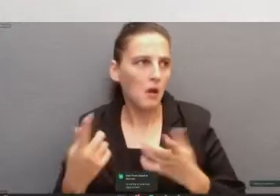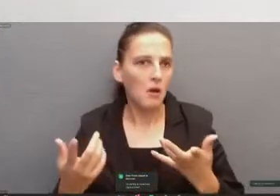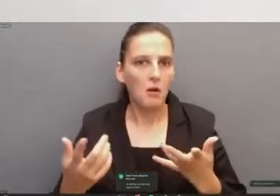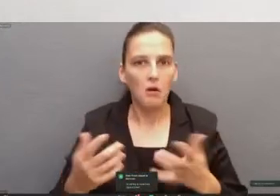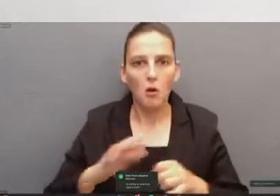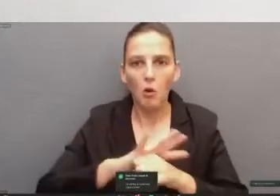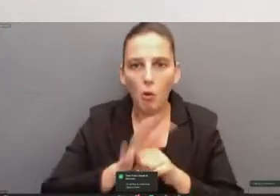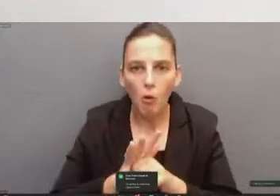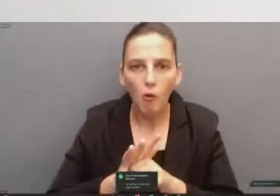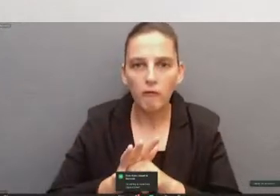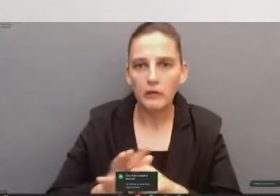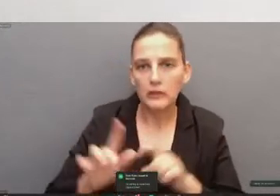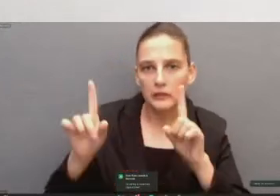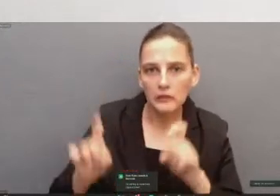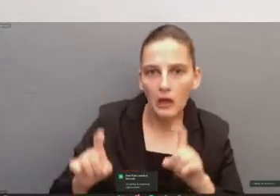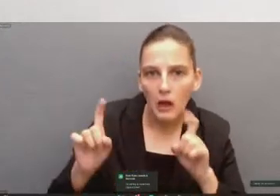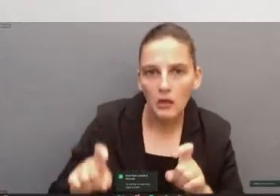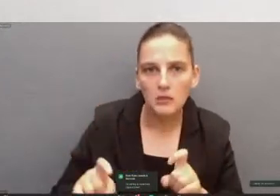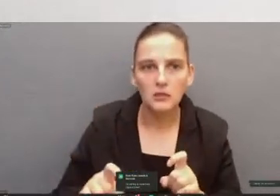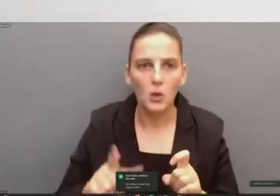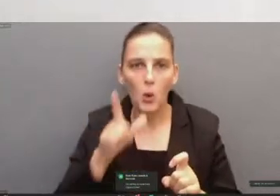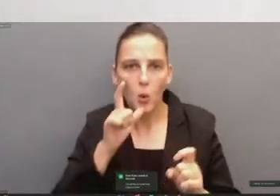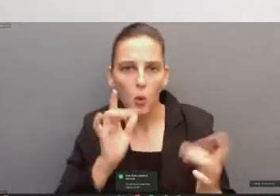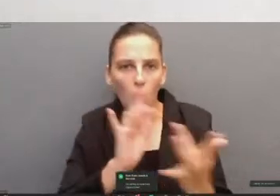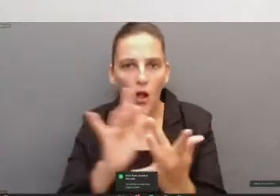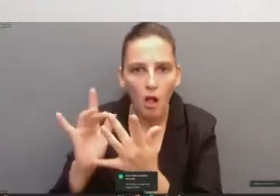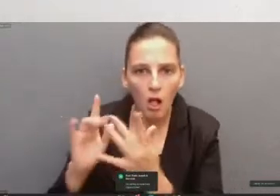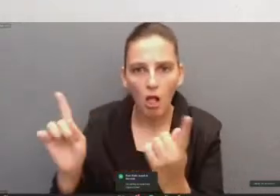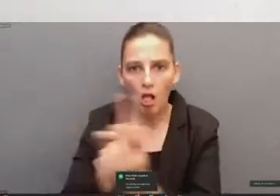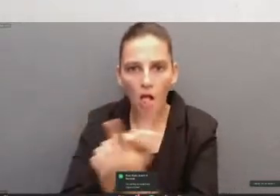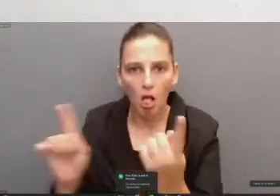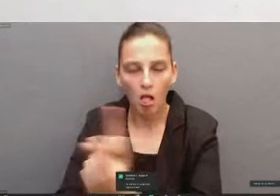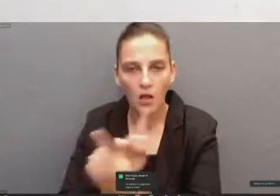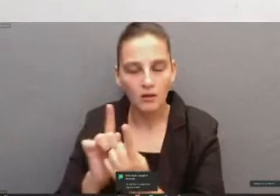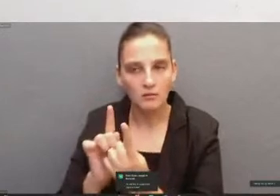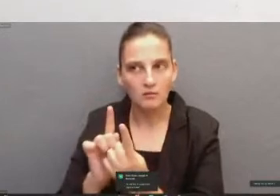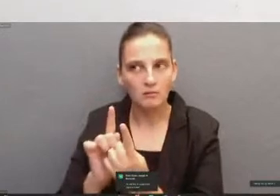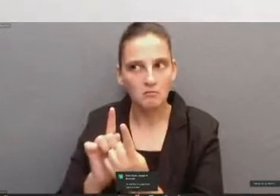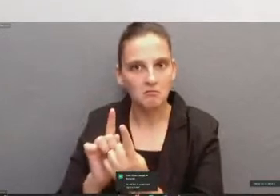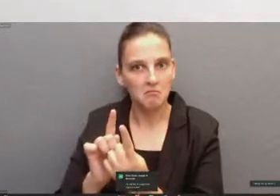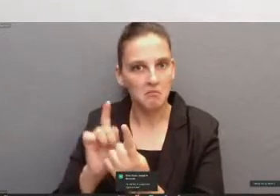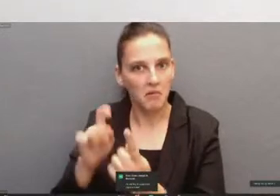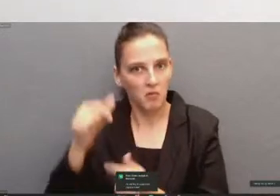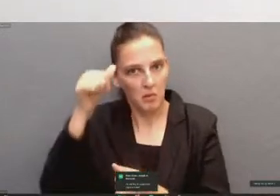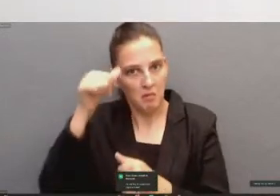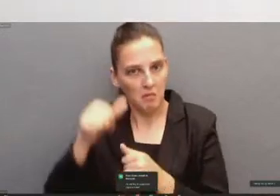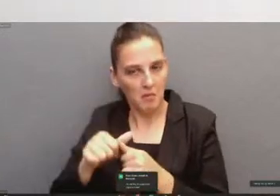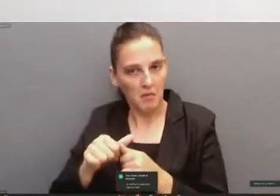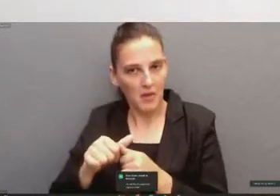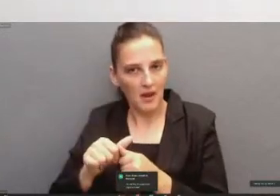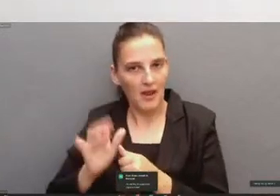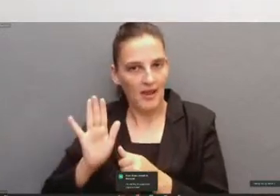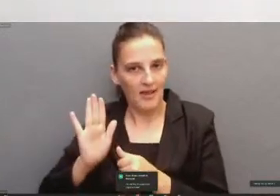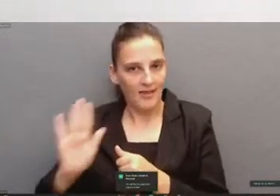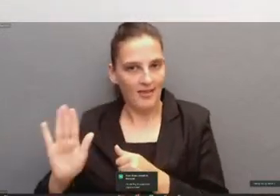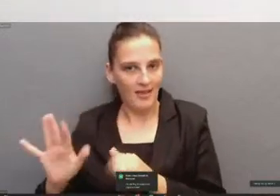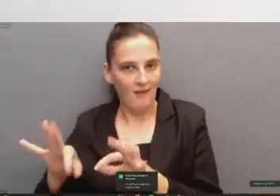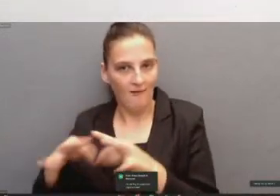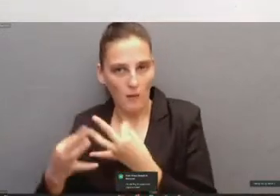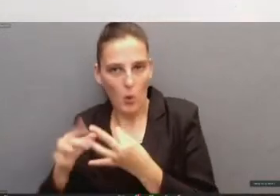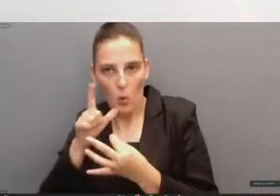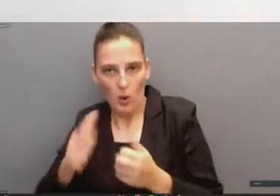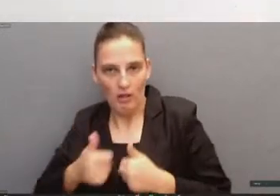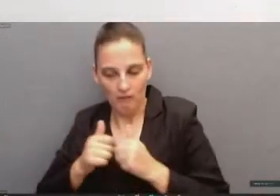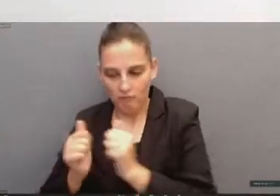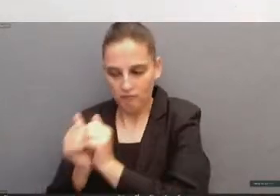screening and also follow-up around vaccination without considering really the individual within his or her household